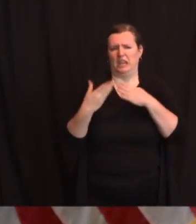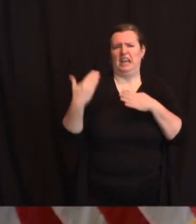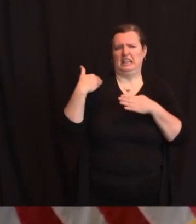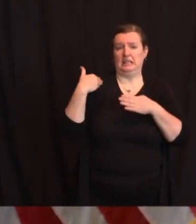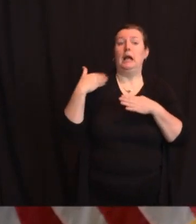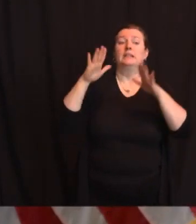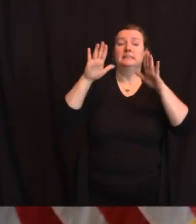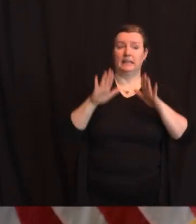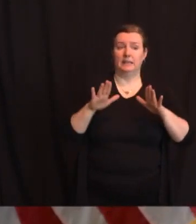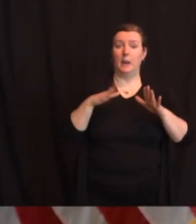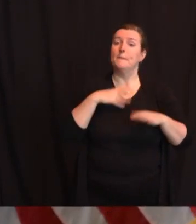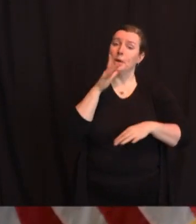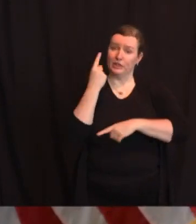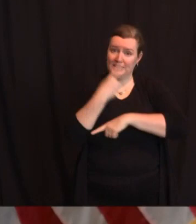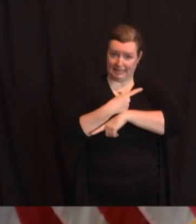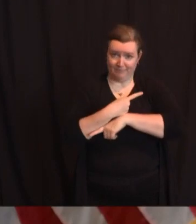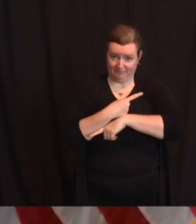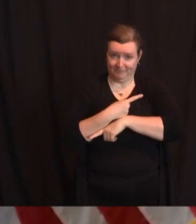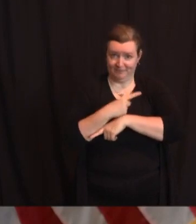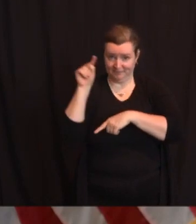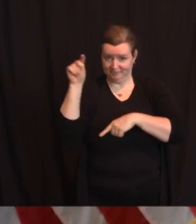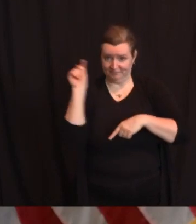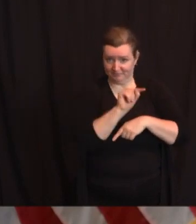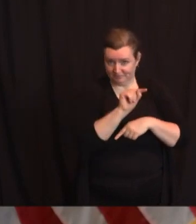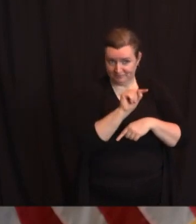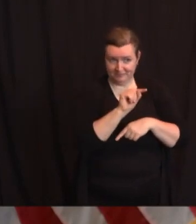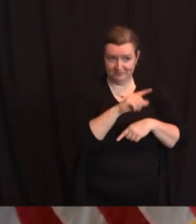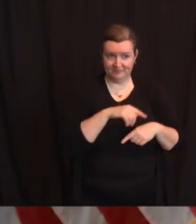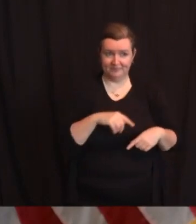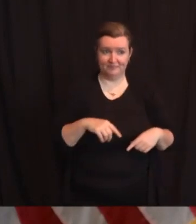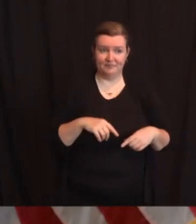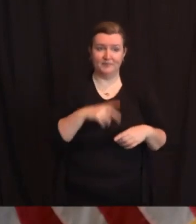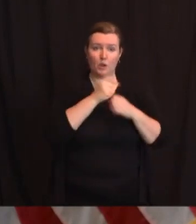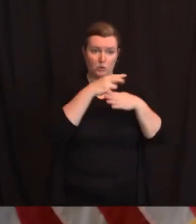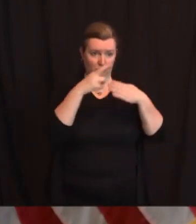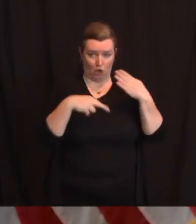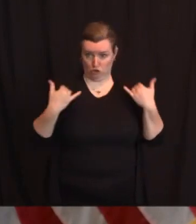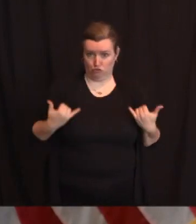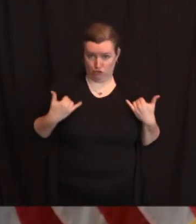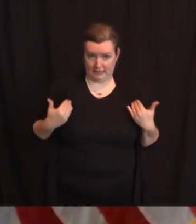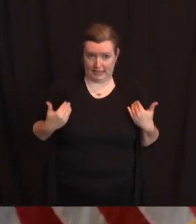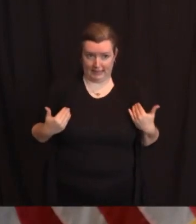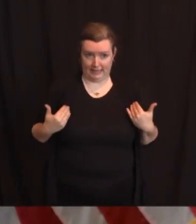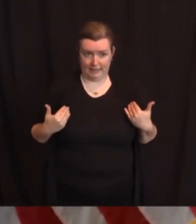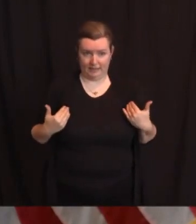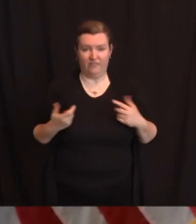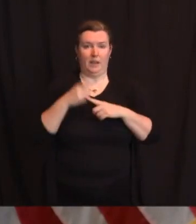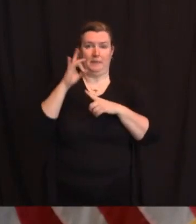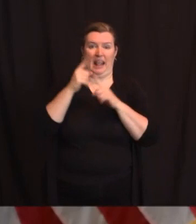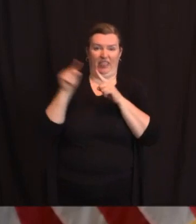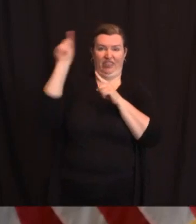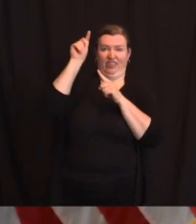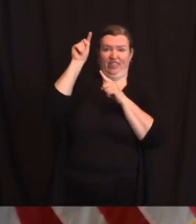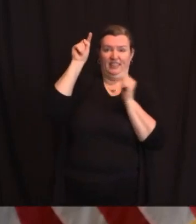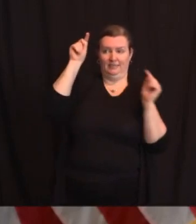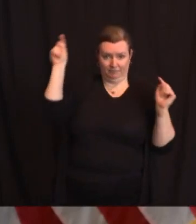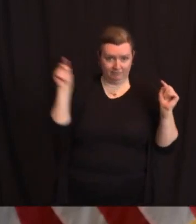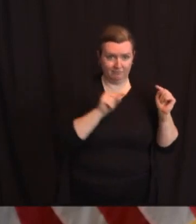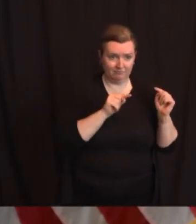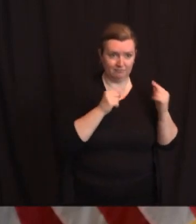or more for the labs to turn these around. Am I right? And we're now definitively aggregating across the state a number that we